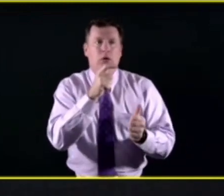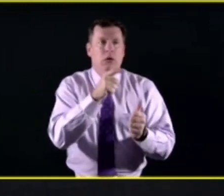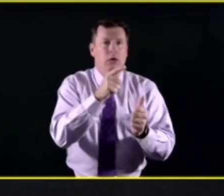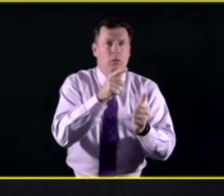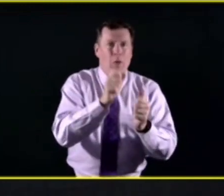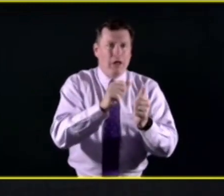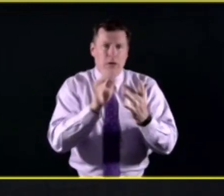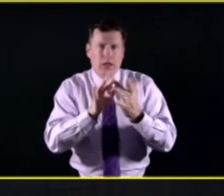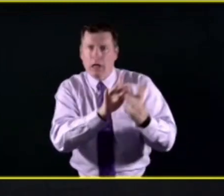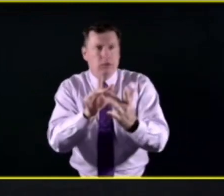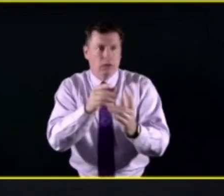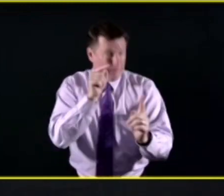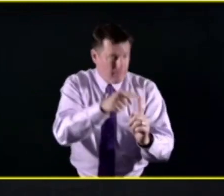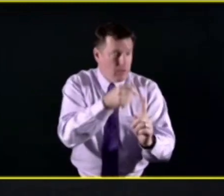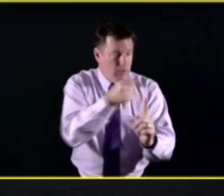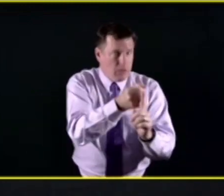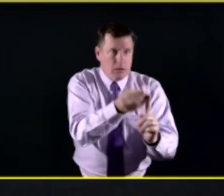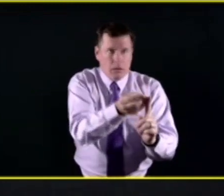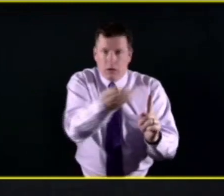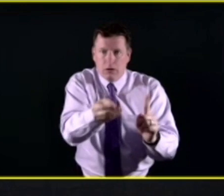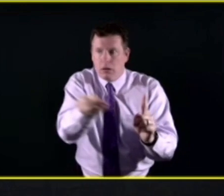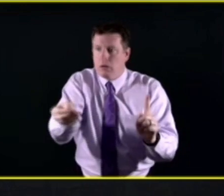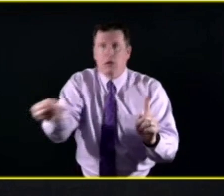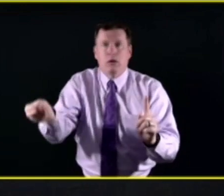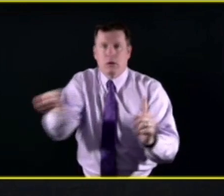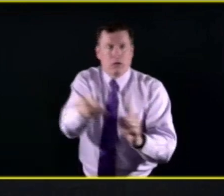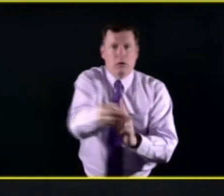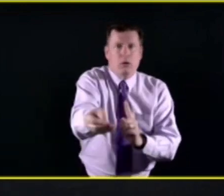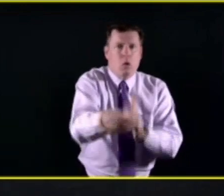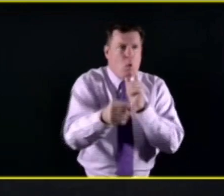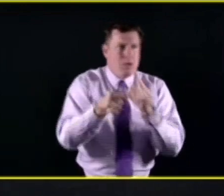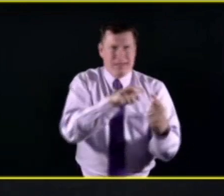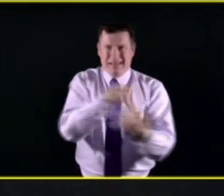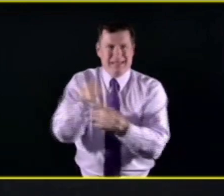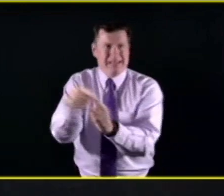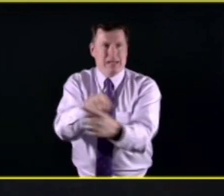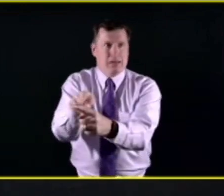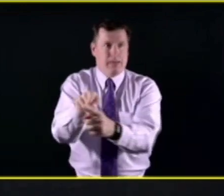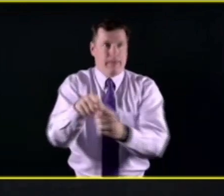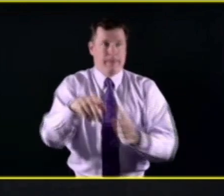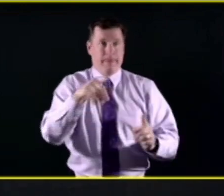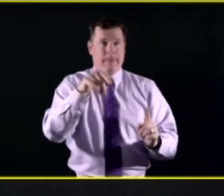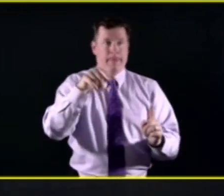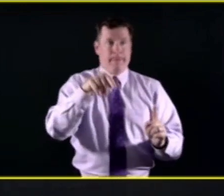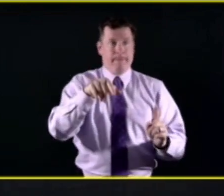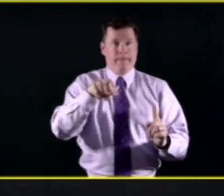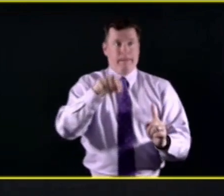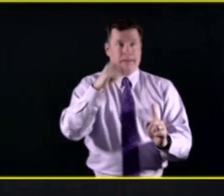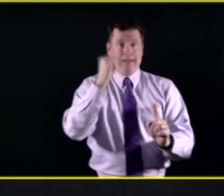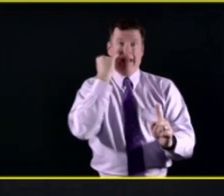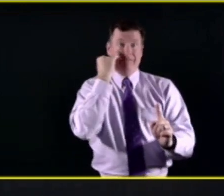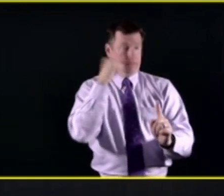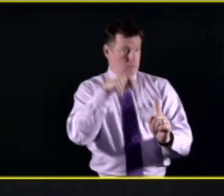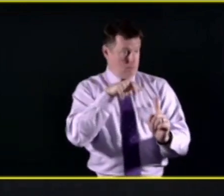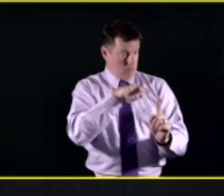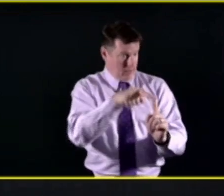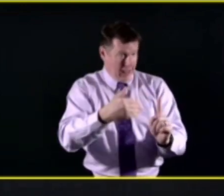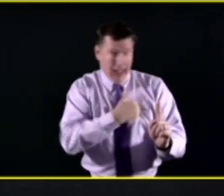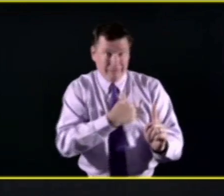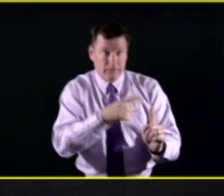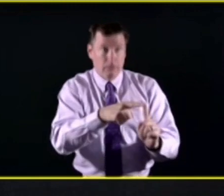to begin reopening the region after next week? Yep, so the numeric target